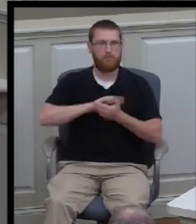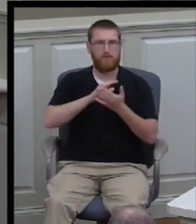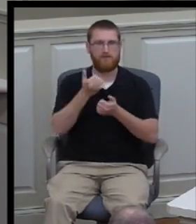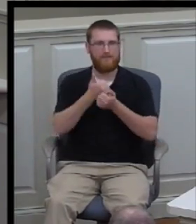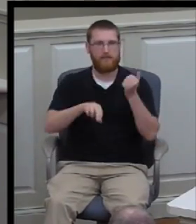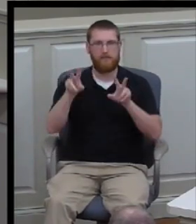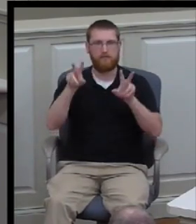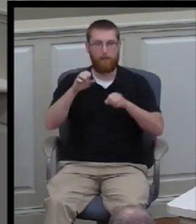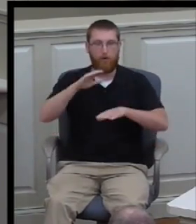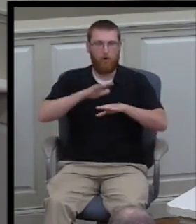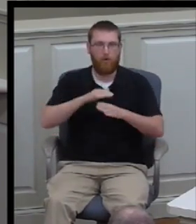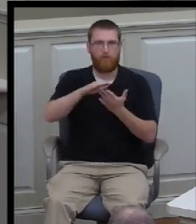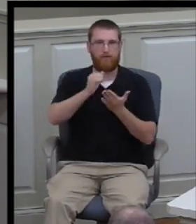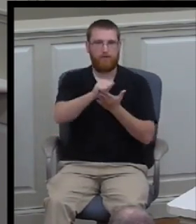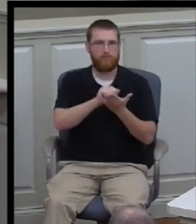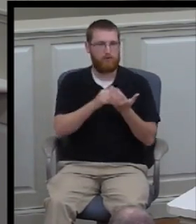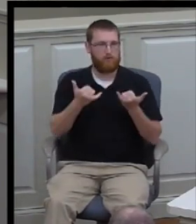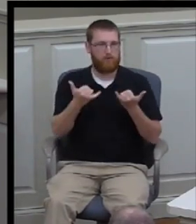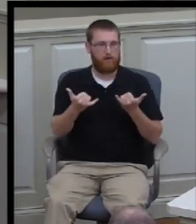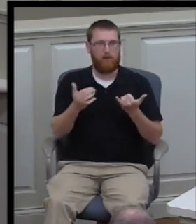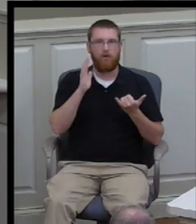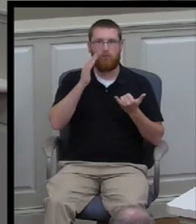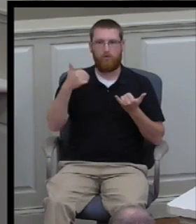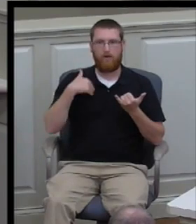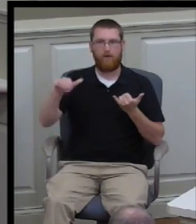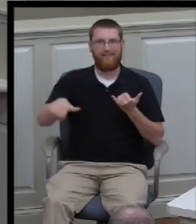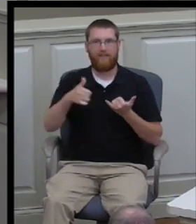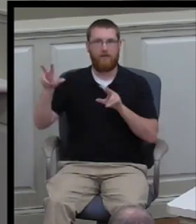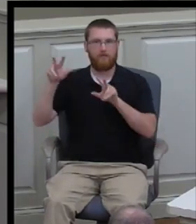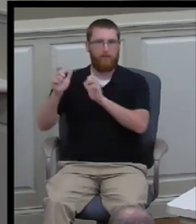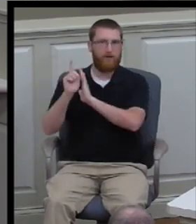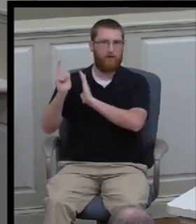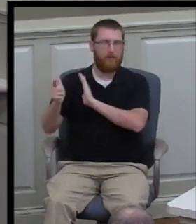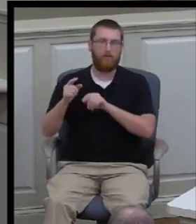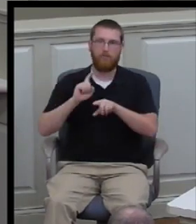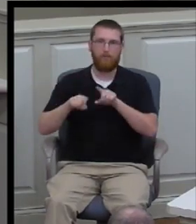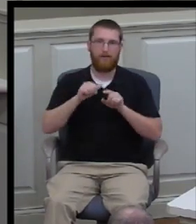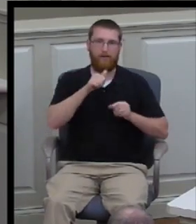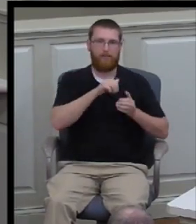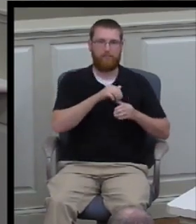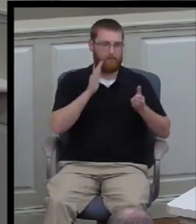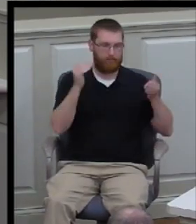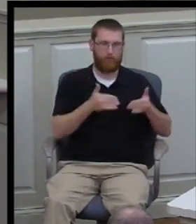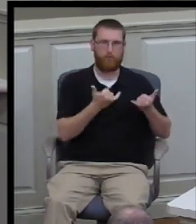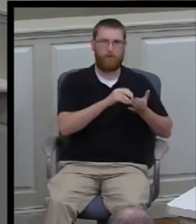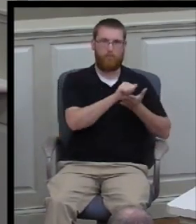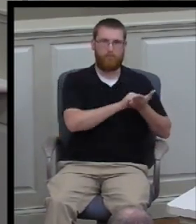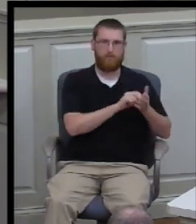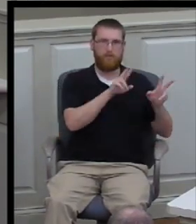is on tonight's agenda. We will address any subject later on that is not on tonight's agenda.